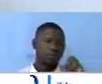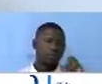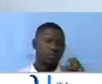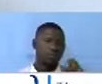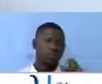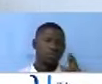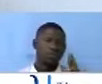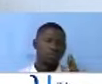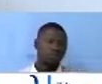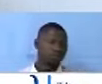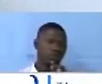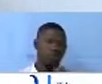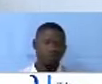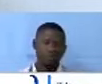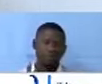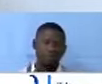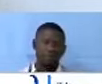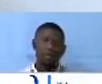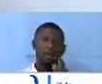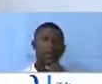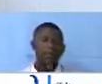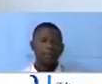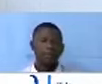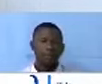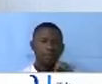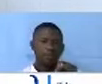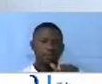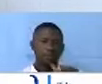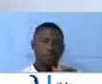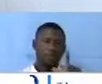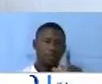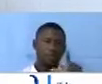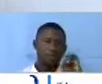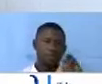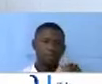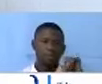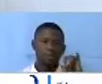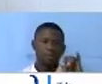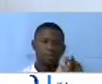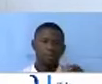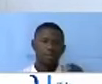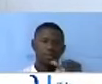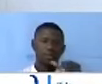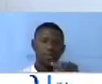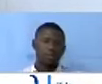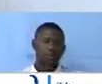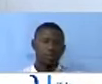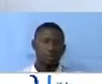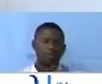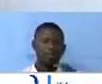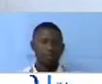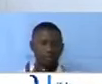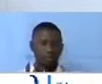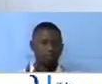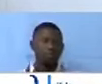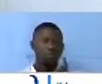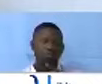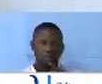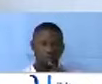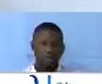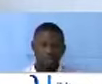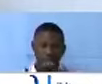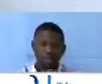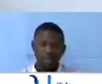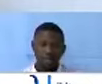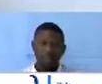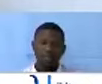moitame nekut on wait to half. But they gave testimonies against me when it is not true. Why, neku wahne aikado is chismako lo hamne dudegu. But do